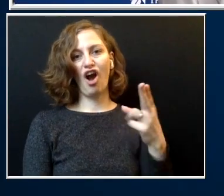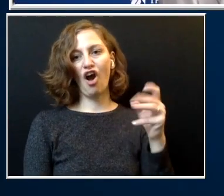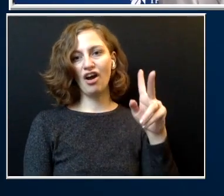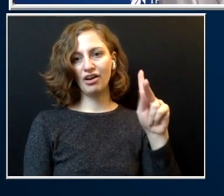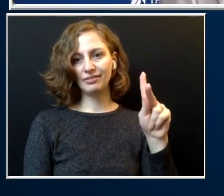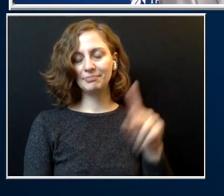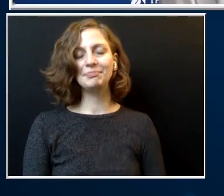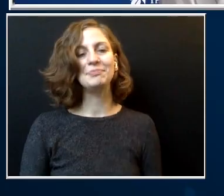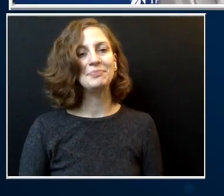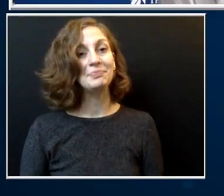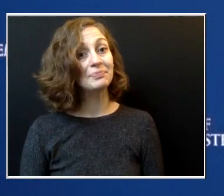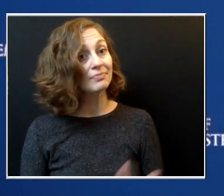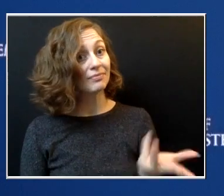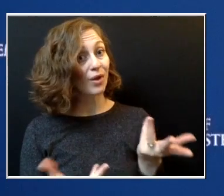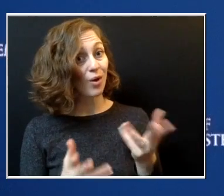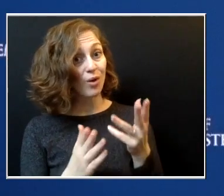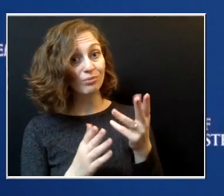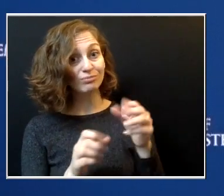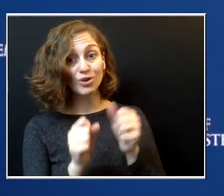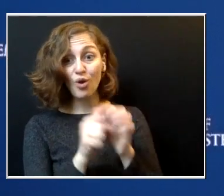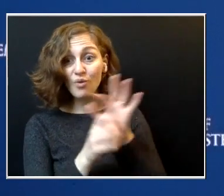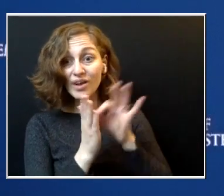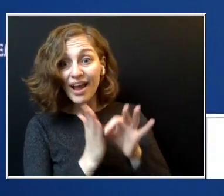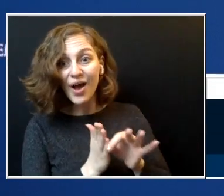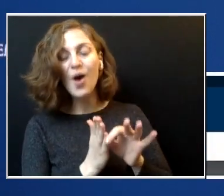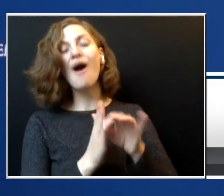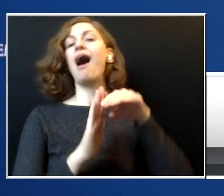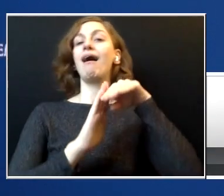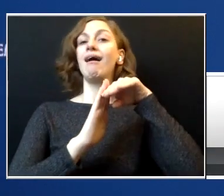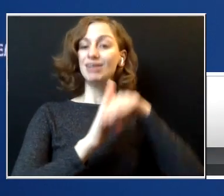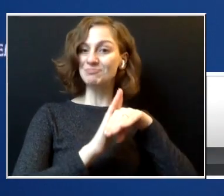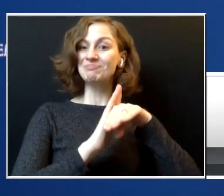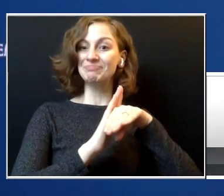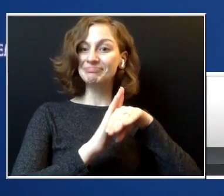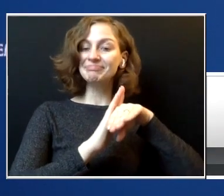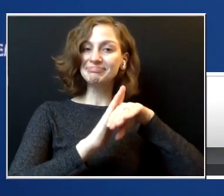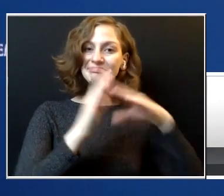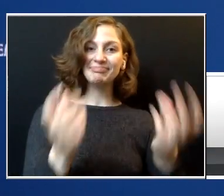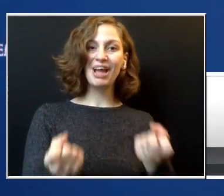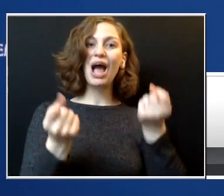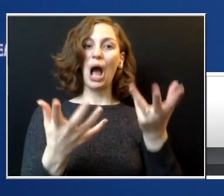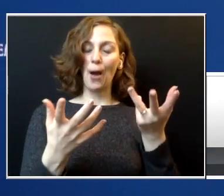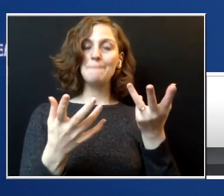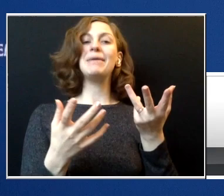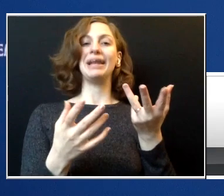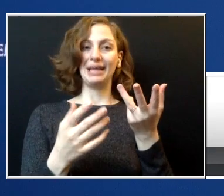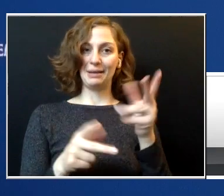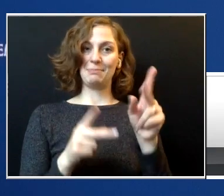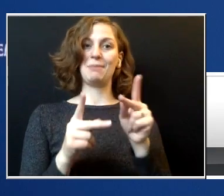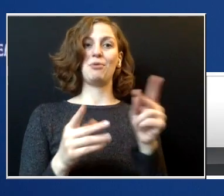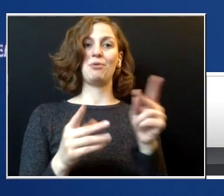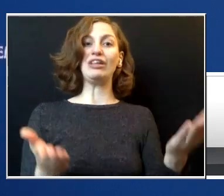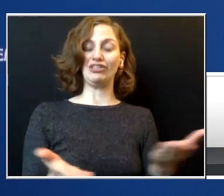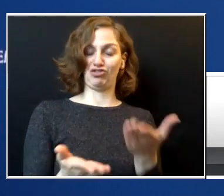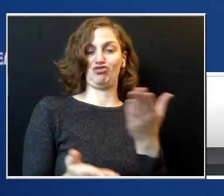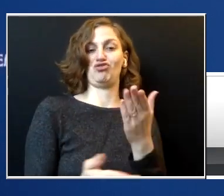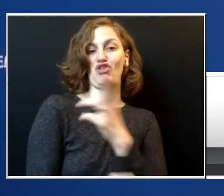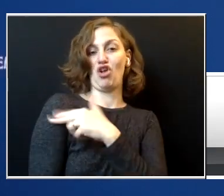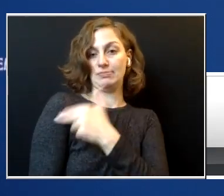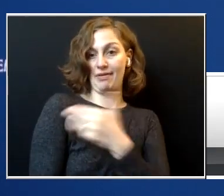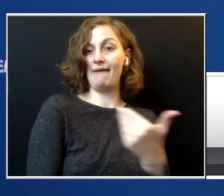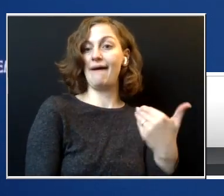Yeah, COVID counts down. The active COVID cases in the health system and here in the hospital are down. I think they